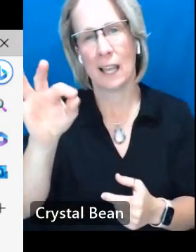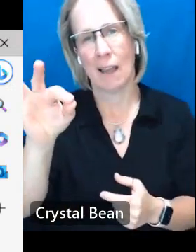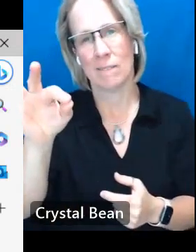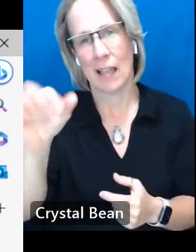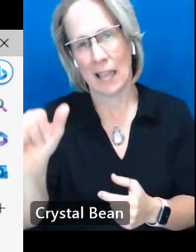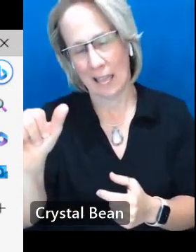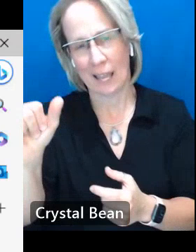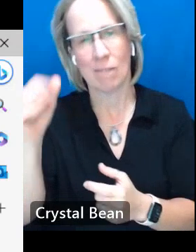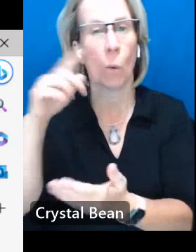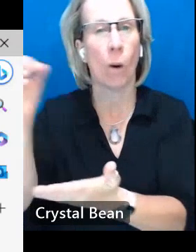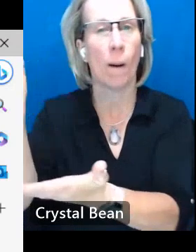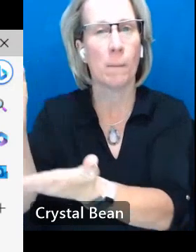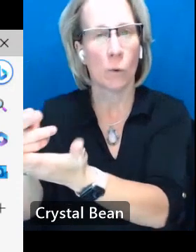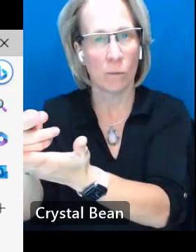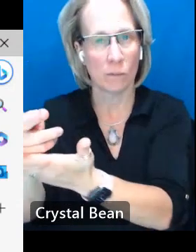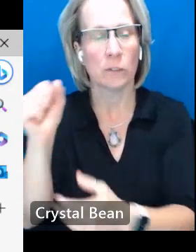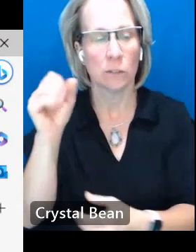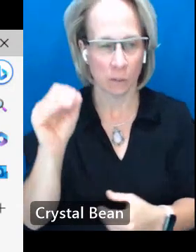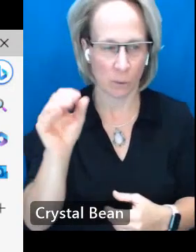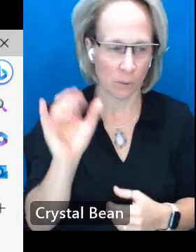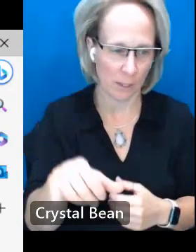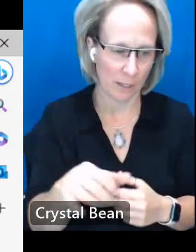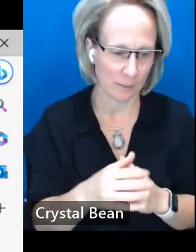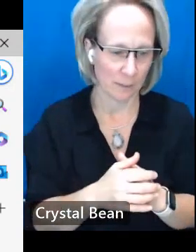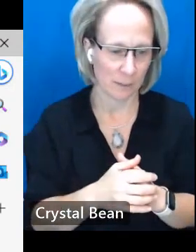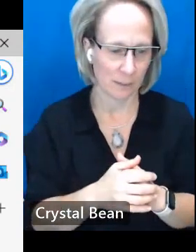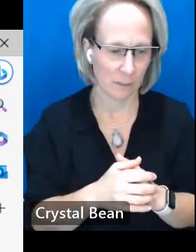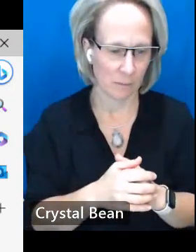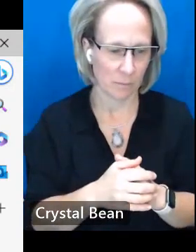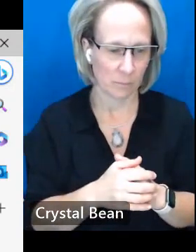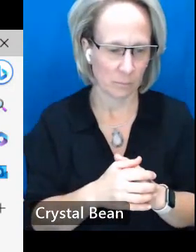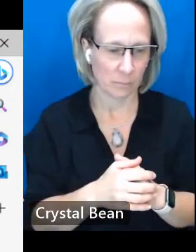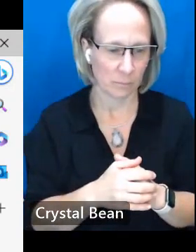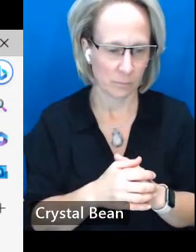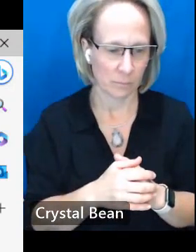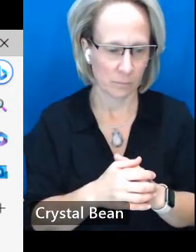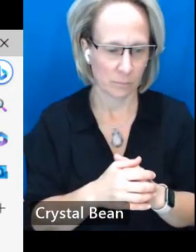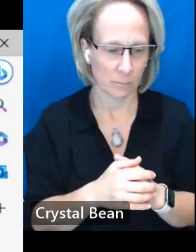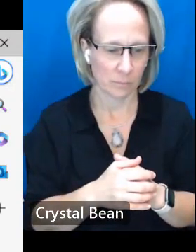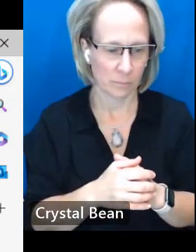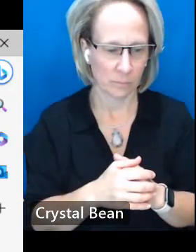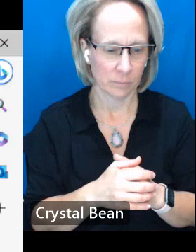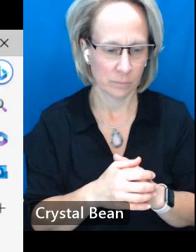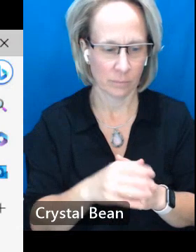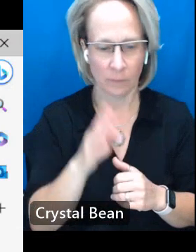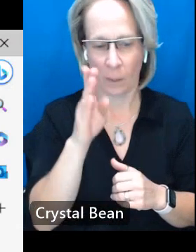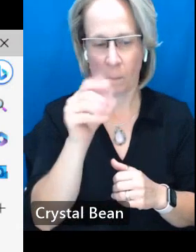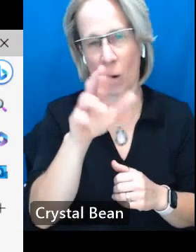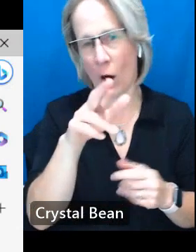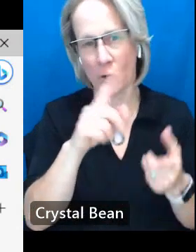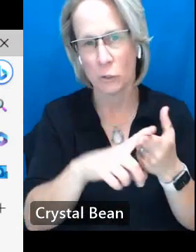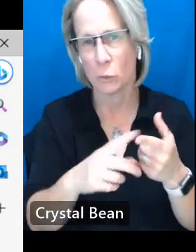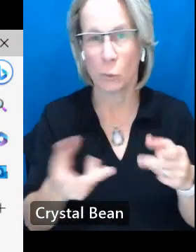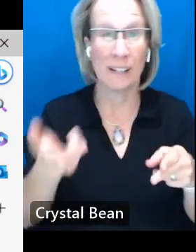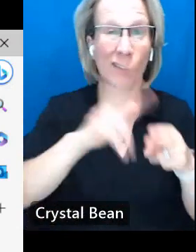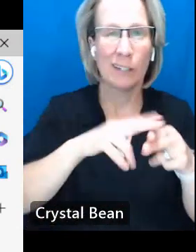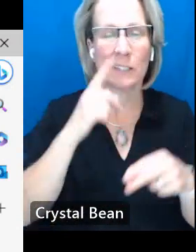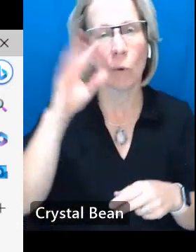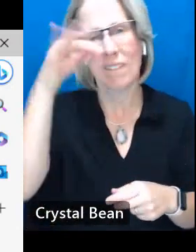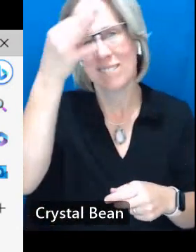Okay. Bar to increase for federal grant. This is not a good description, just a